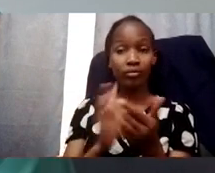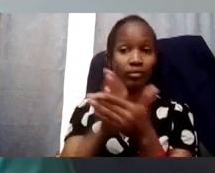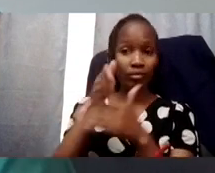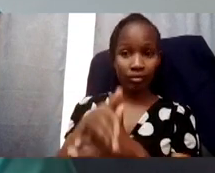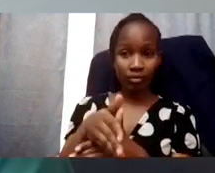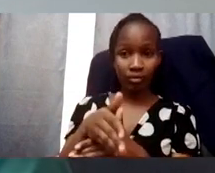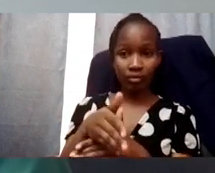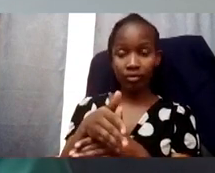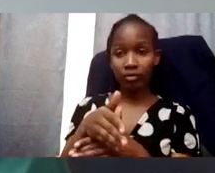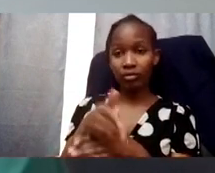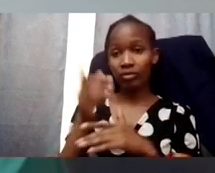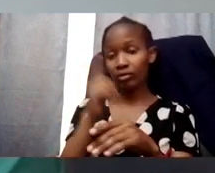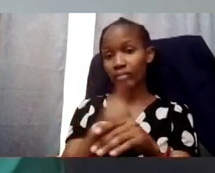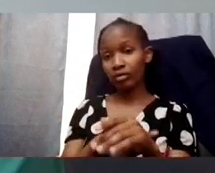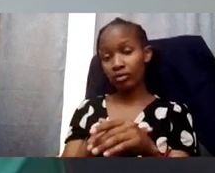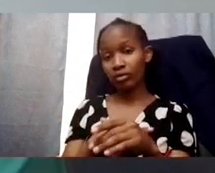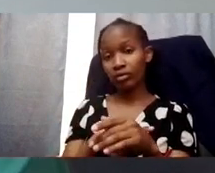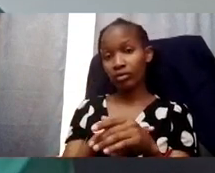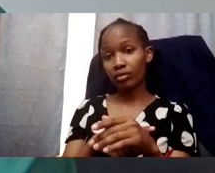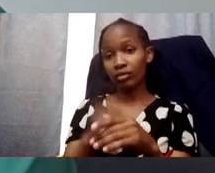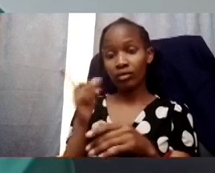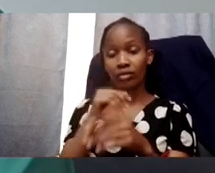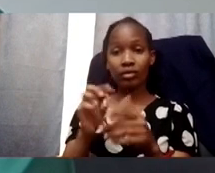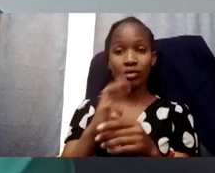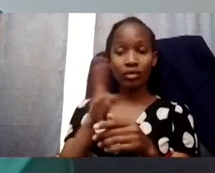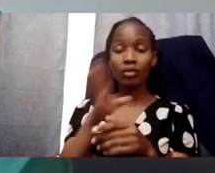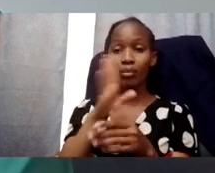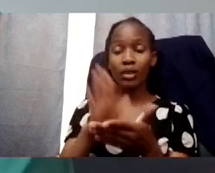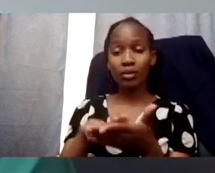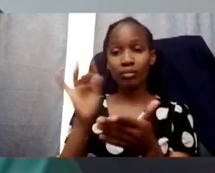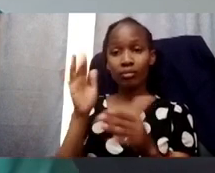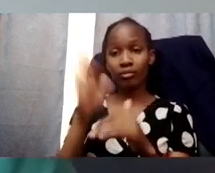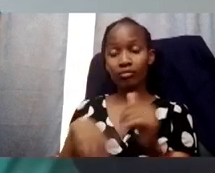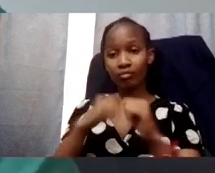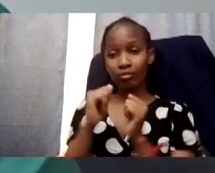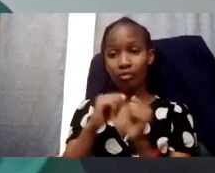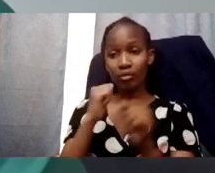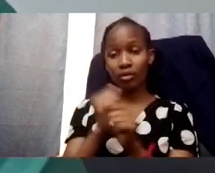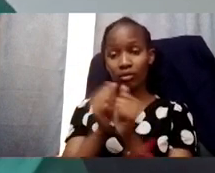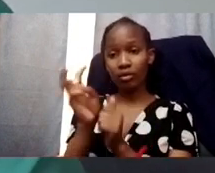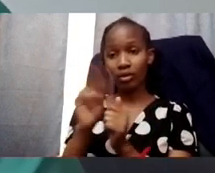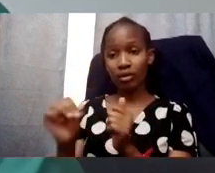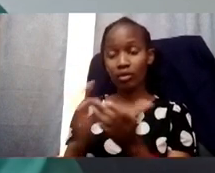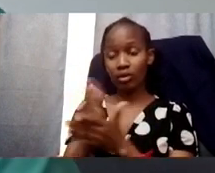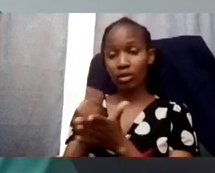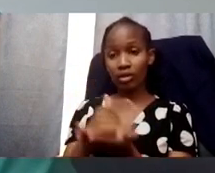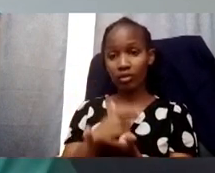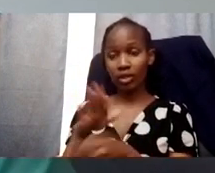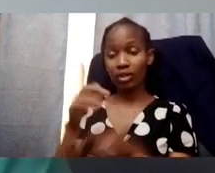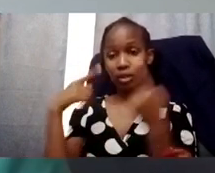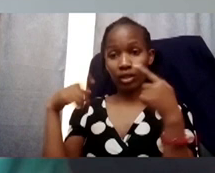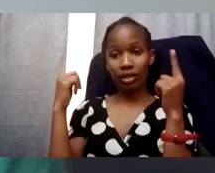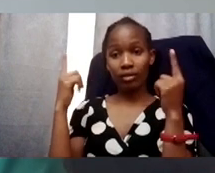when they've been authorized, then we will be more than happy to work with them to ensure that their visit is successful. Okay.